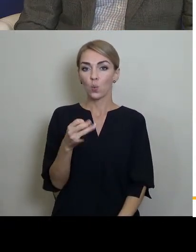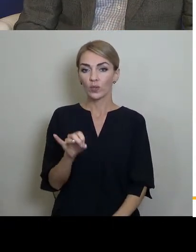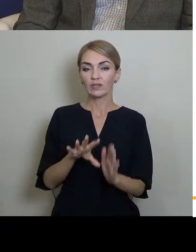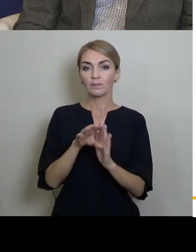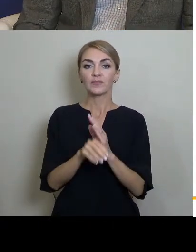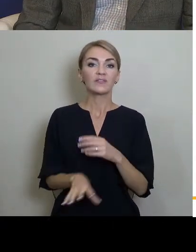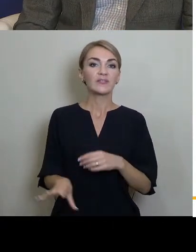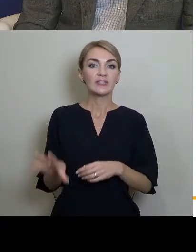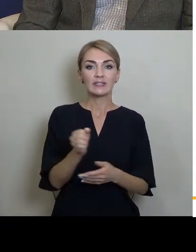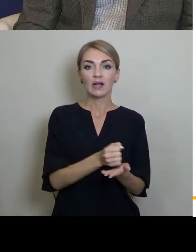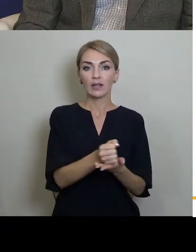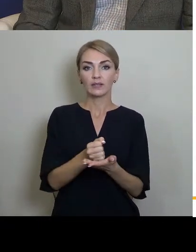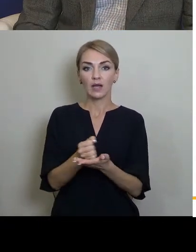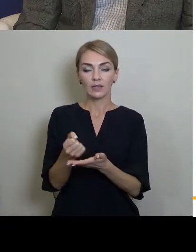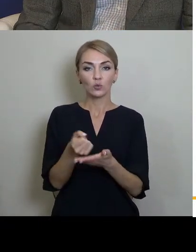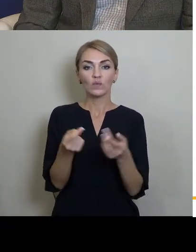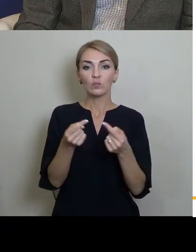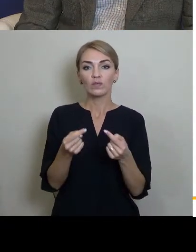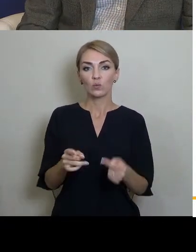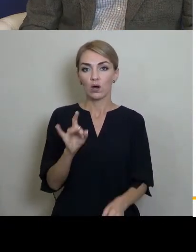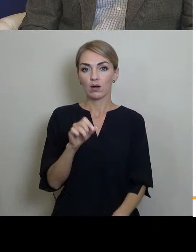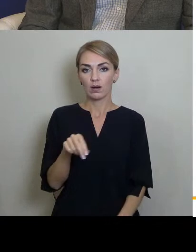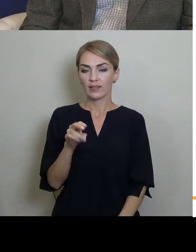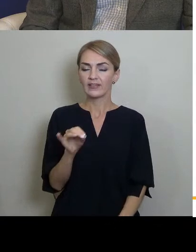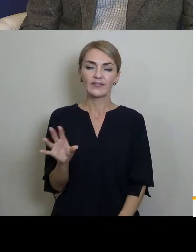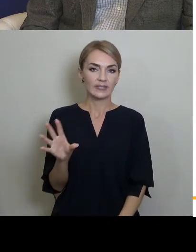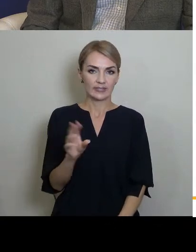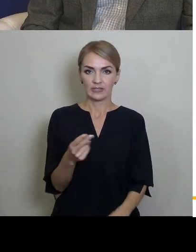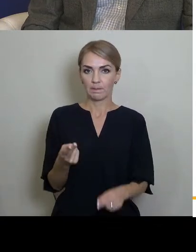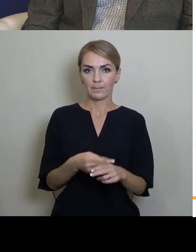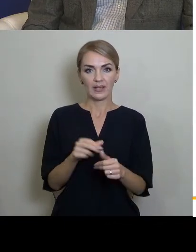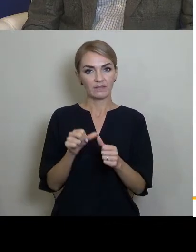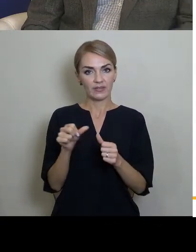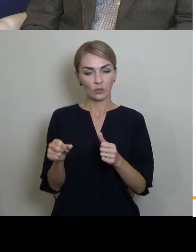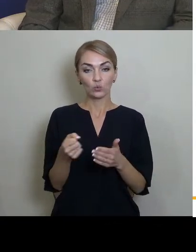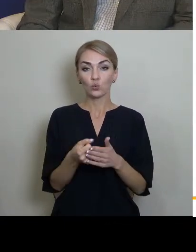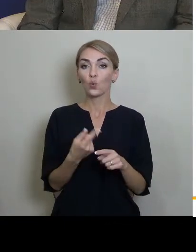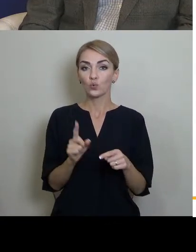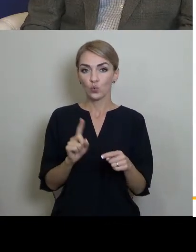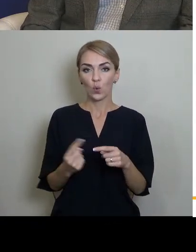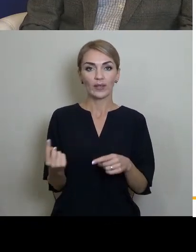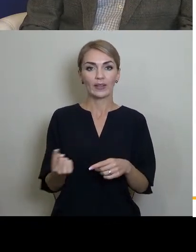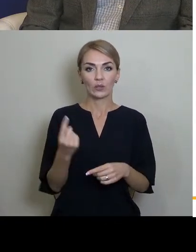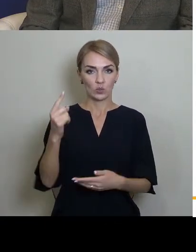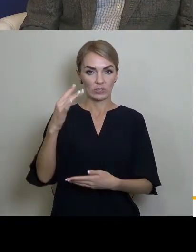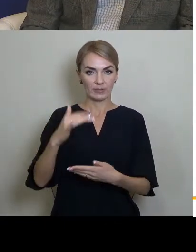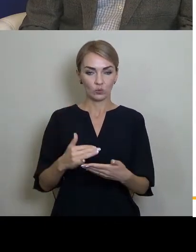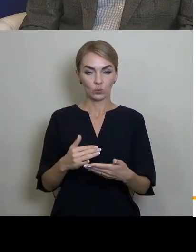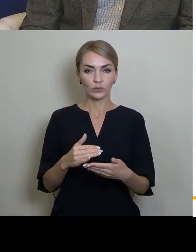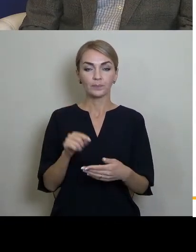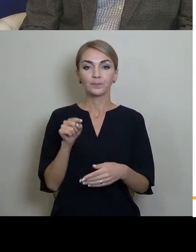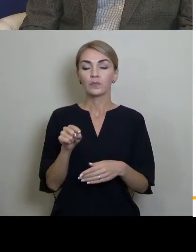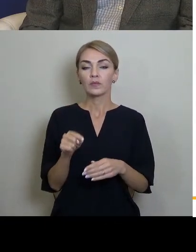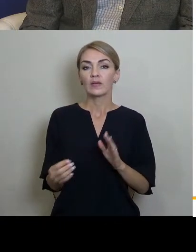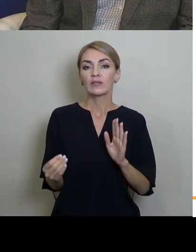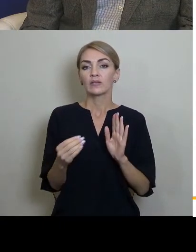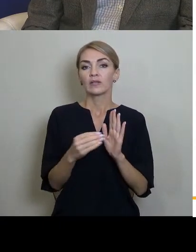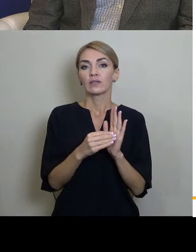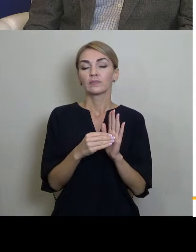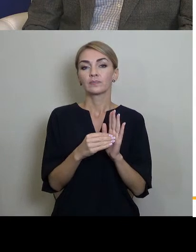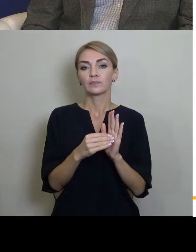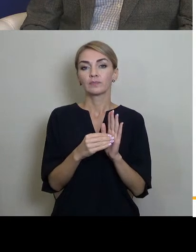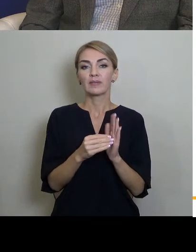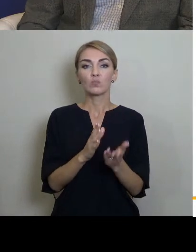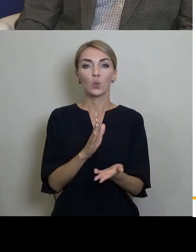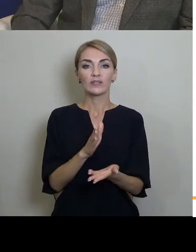list includes all the nominees, candidates to the relevant council. All of them are being included, and